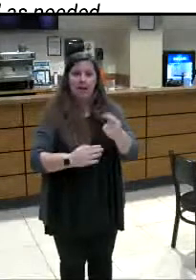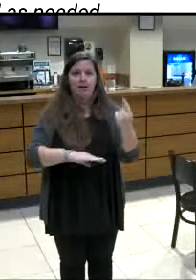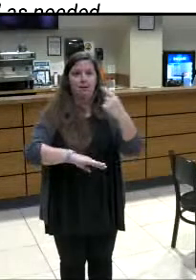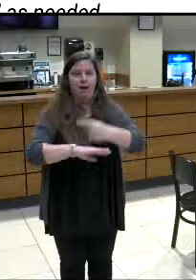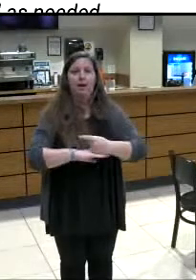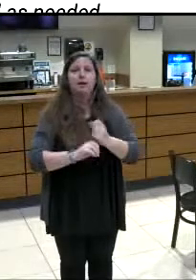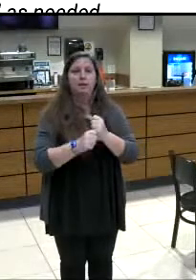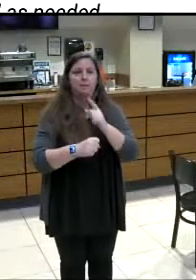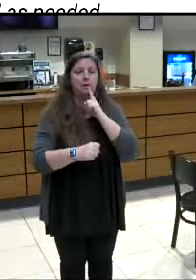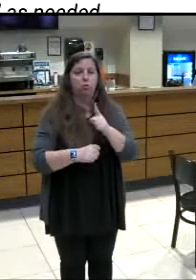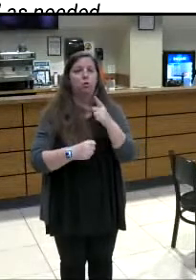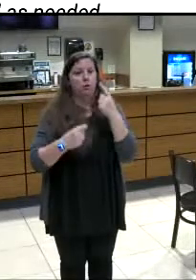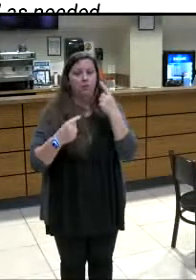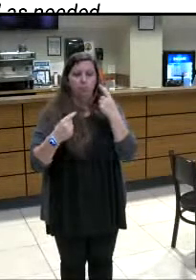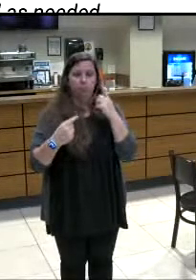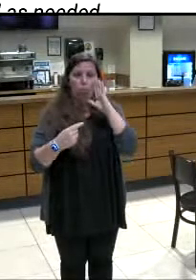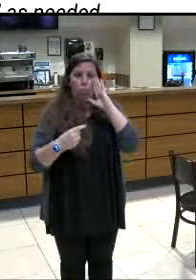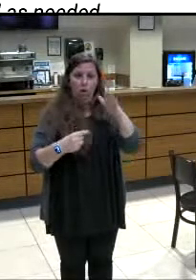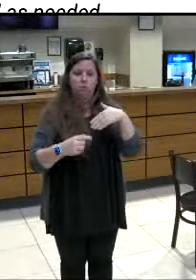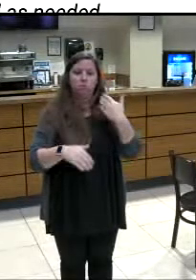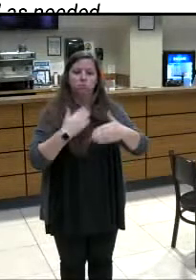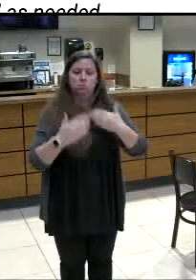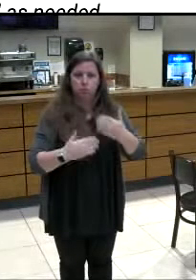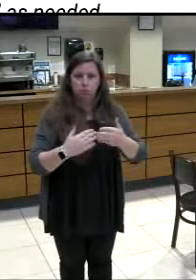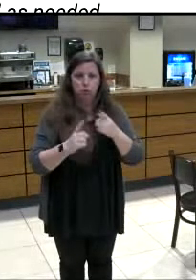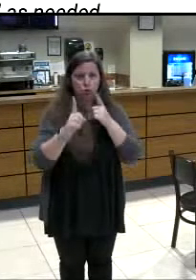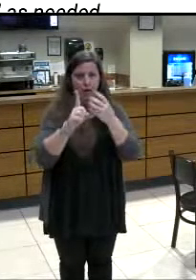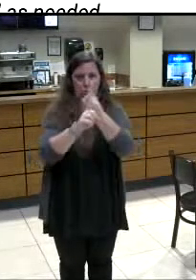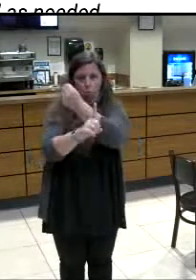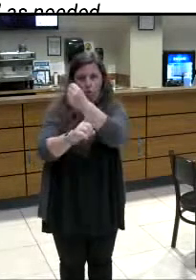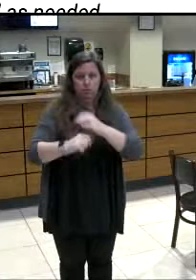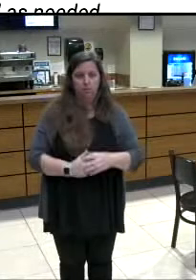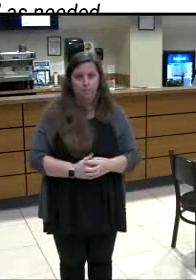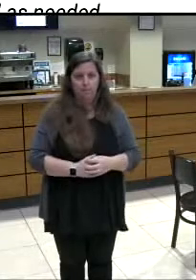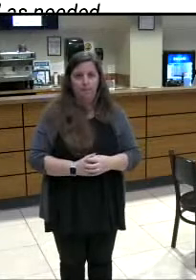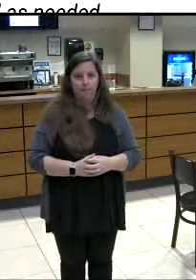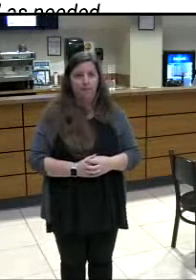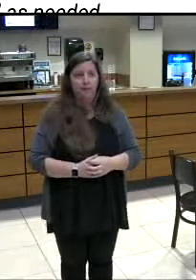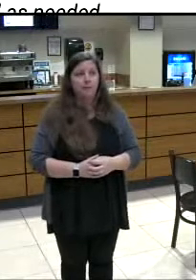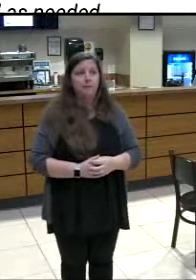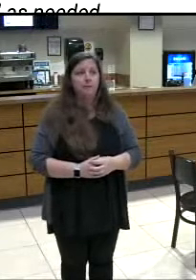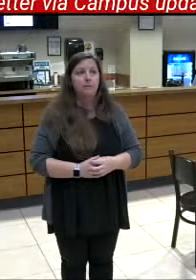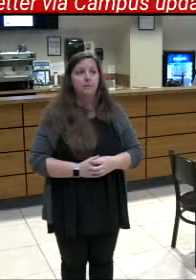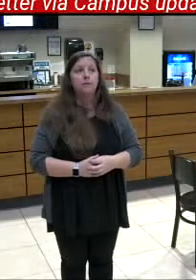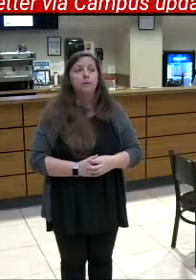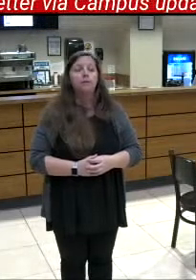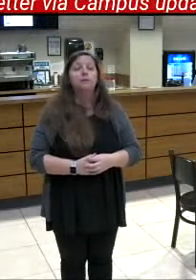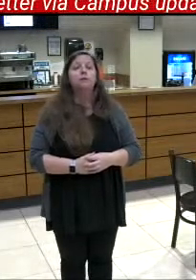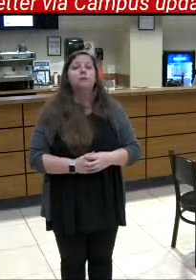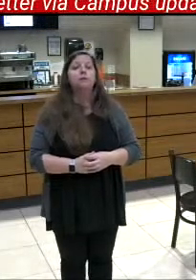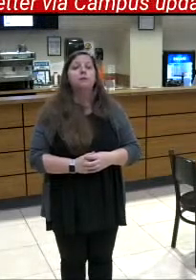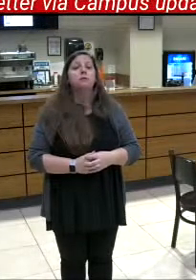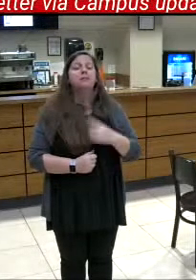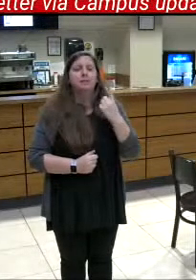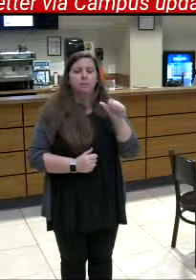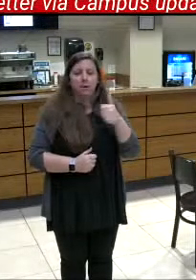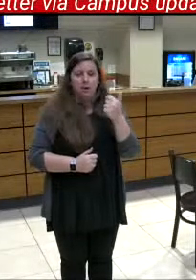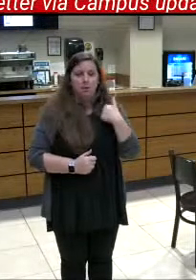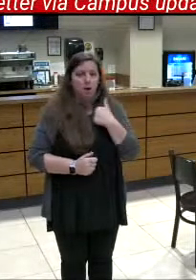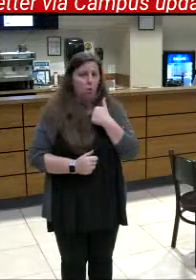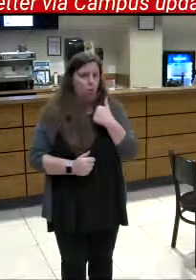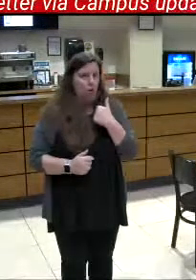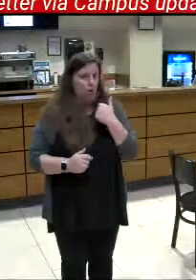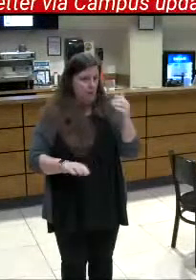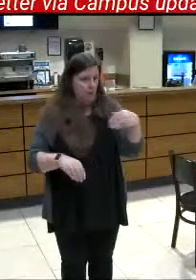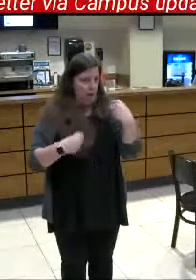progressing towards their goal. Something else that we provide is a slide